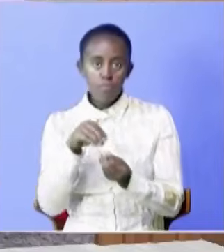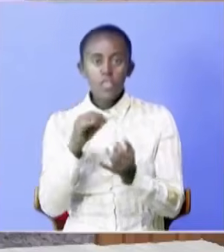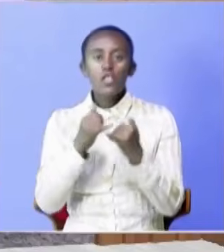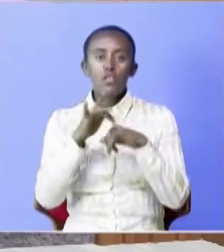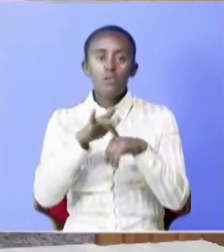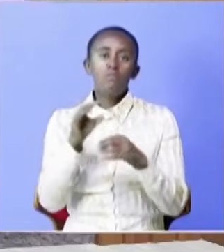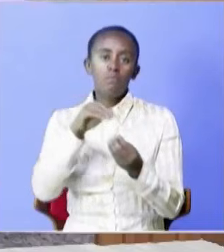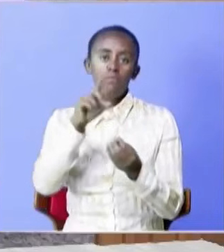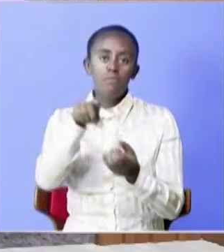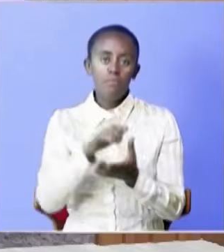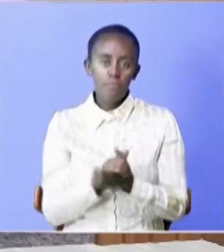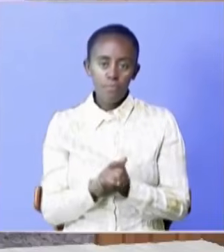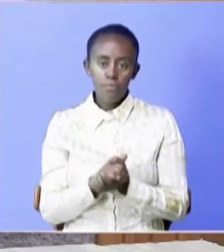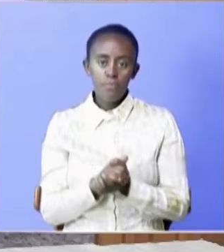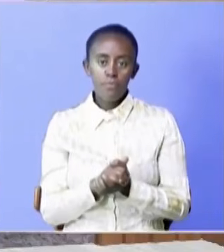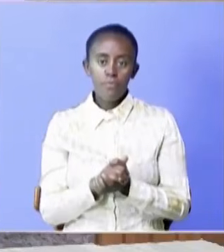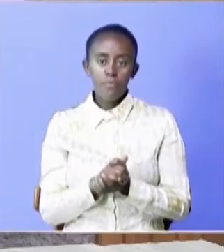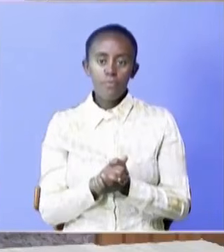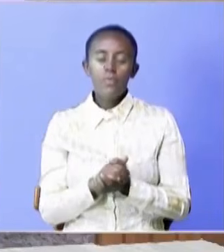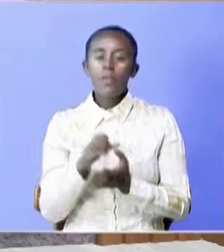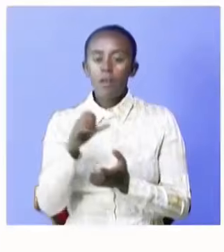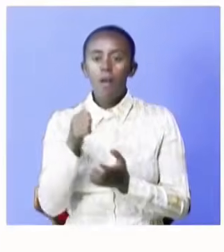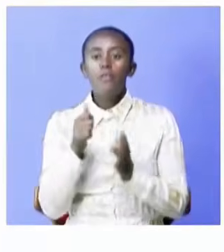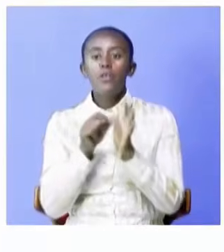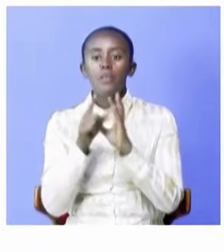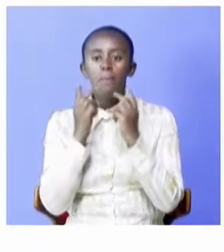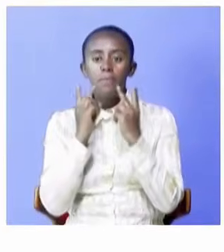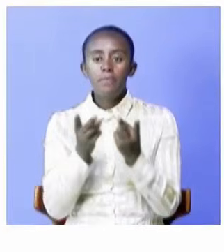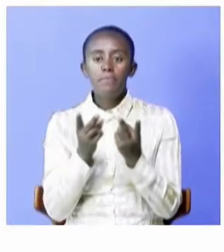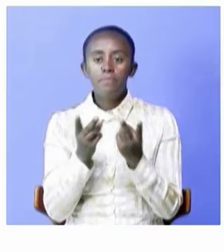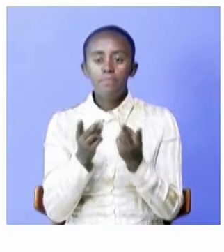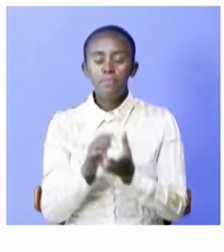end. Okay, another example.